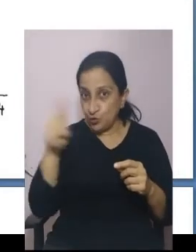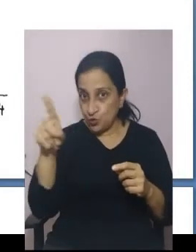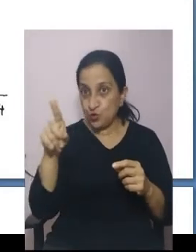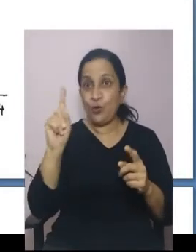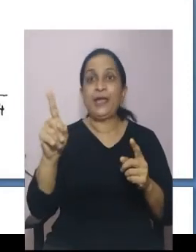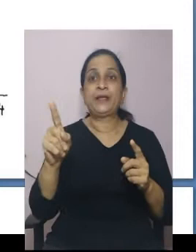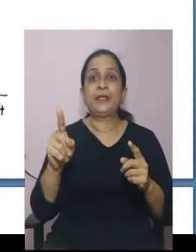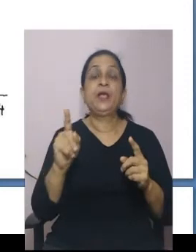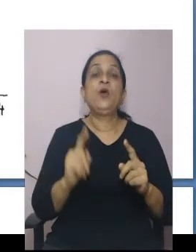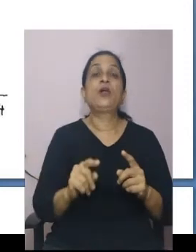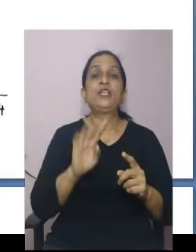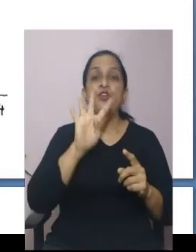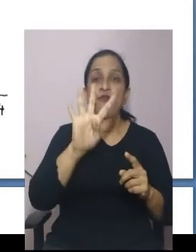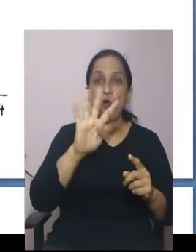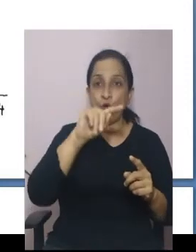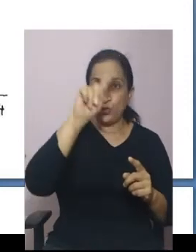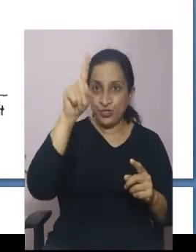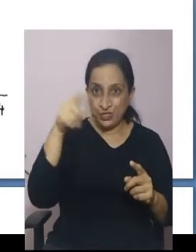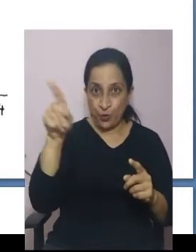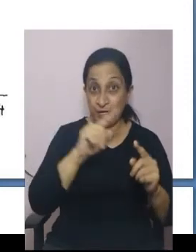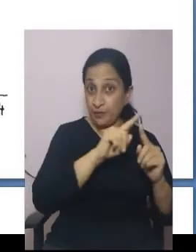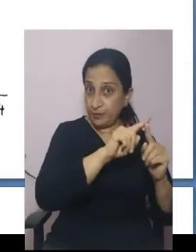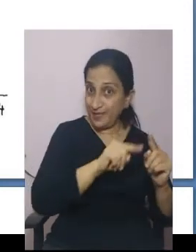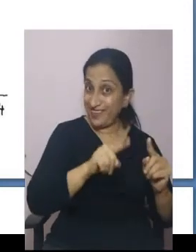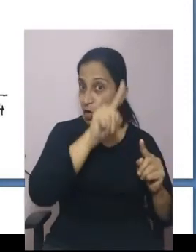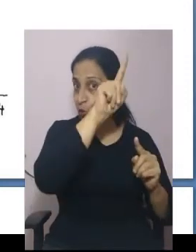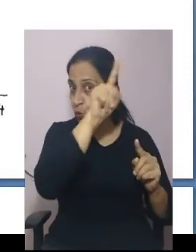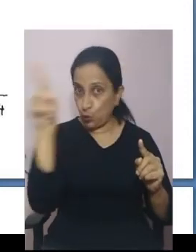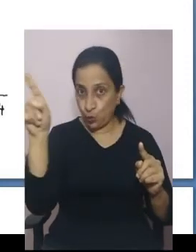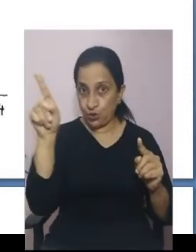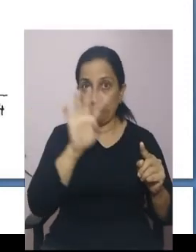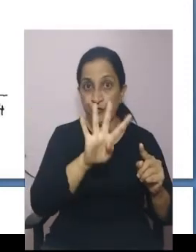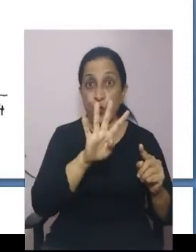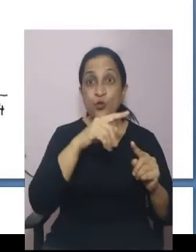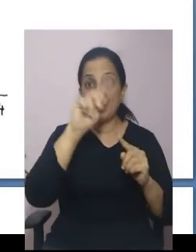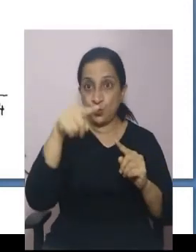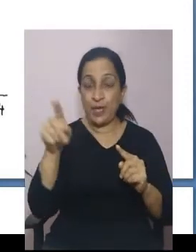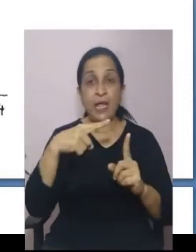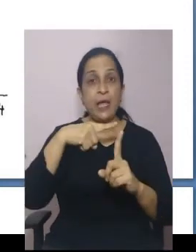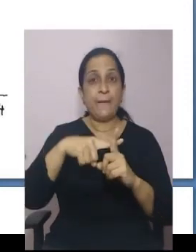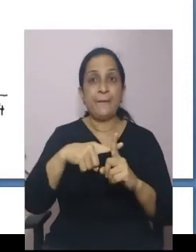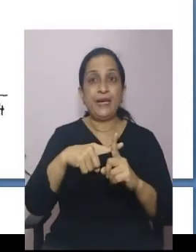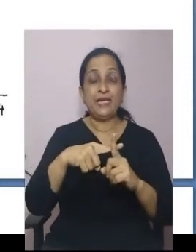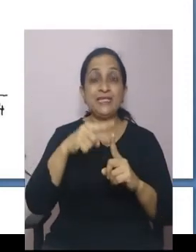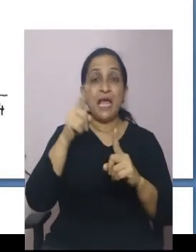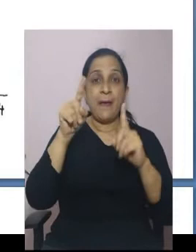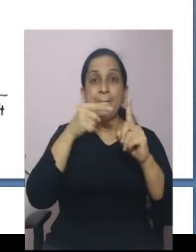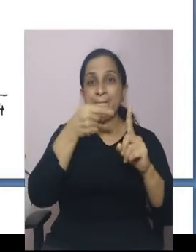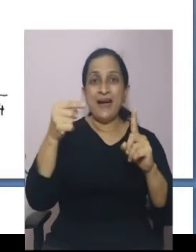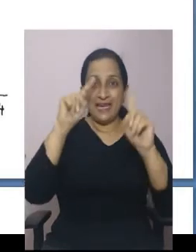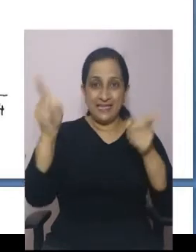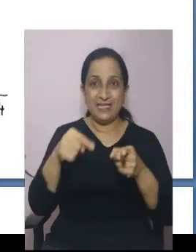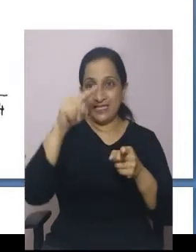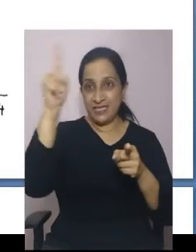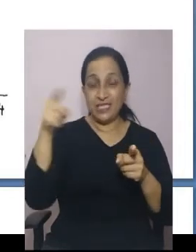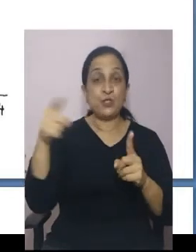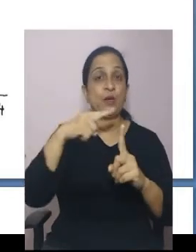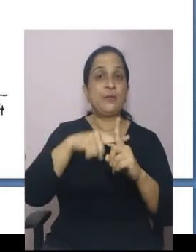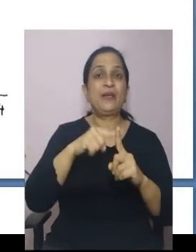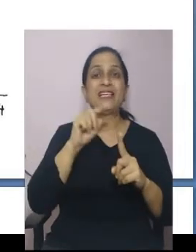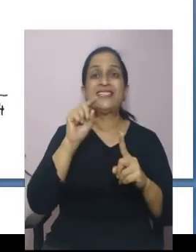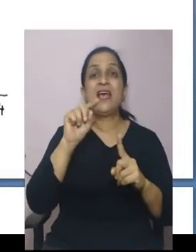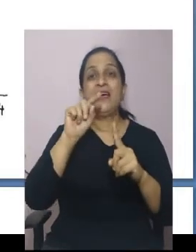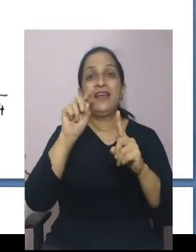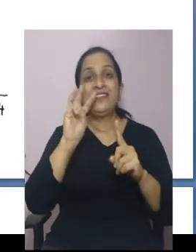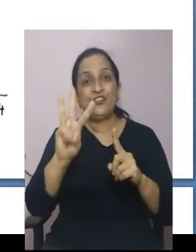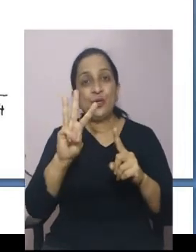there is no problem because it is squared, so it will take care of it. So 4 squared plus minus 3 squared plus 3 squared, that